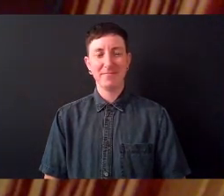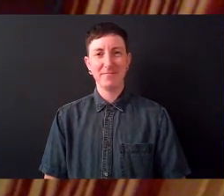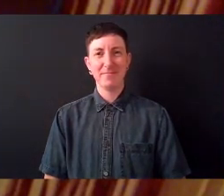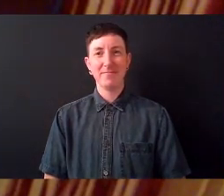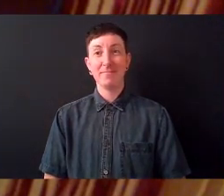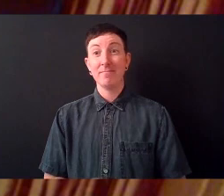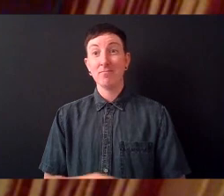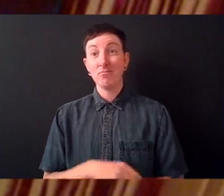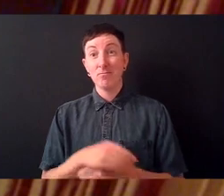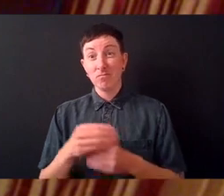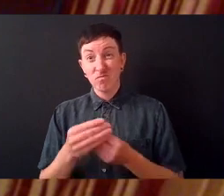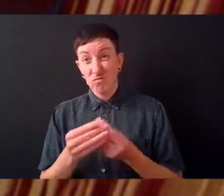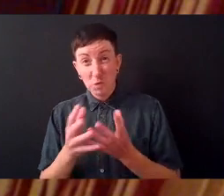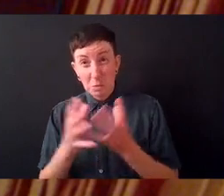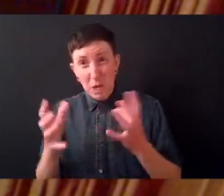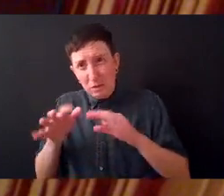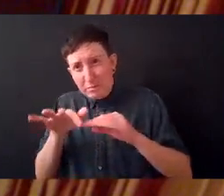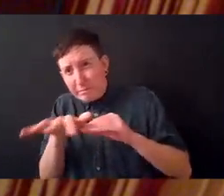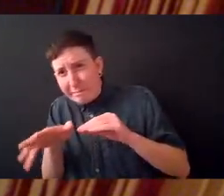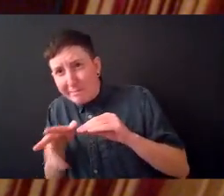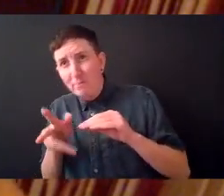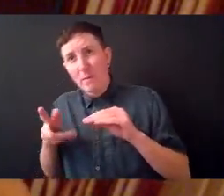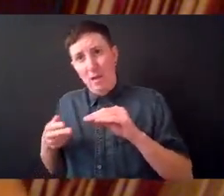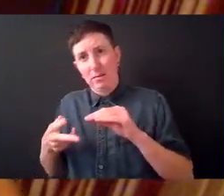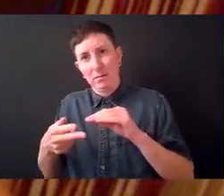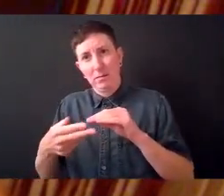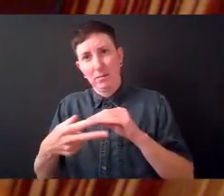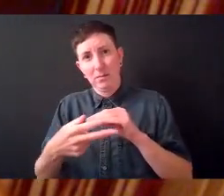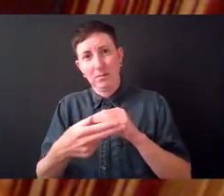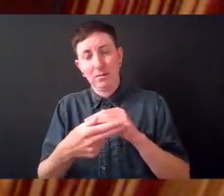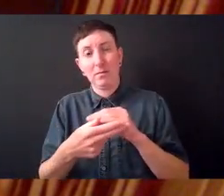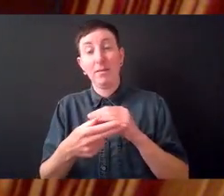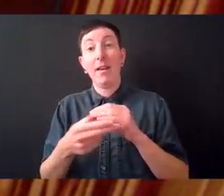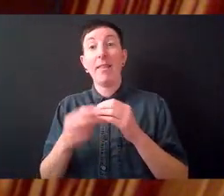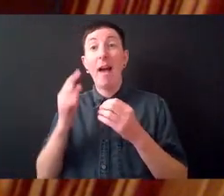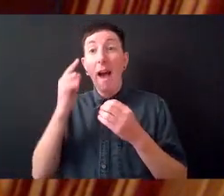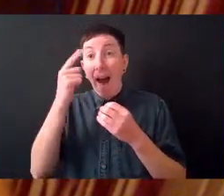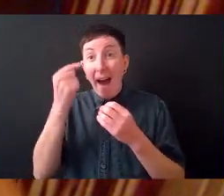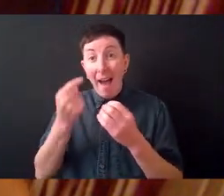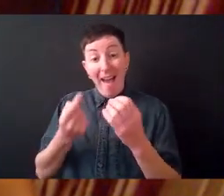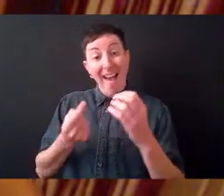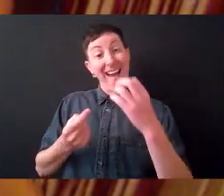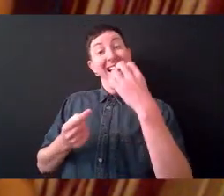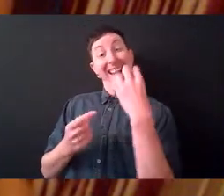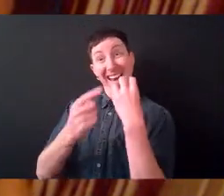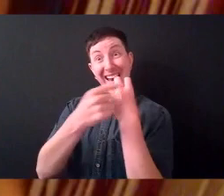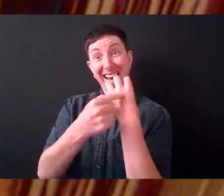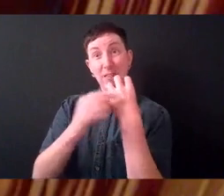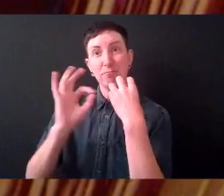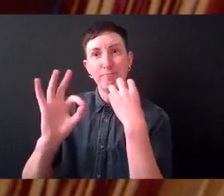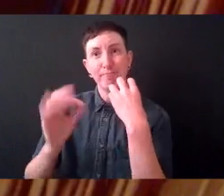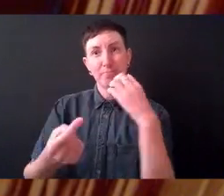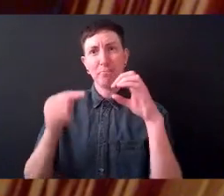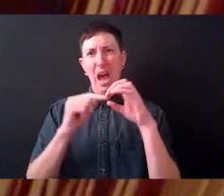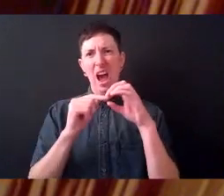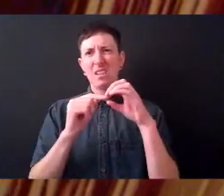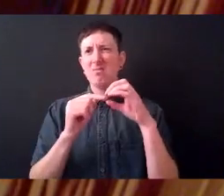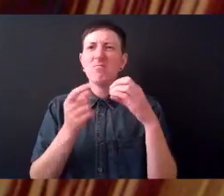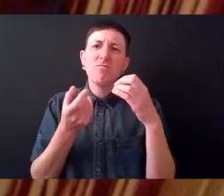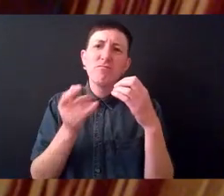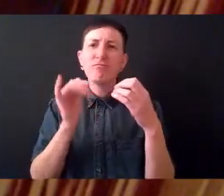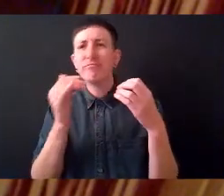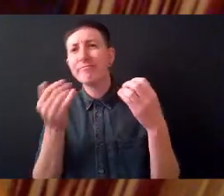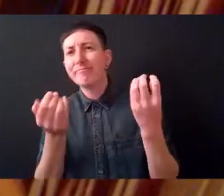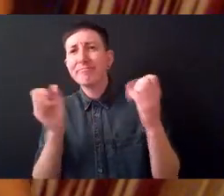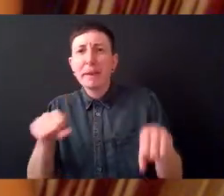Don't be too afraid of the back of the eye looking a little bit messy. We don't worry too much about that. I'm out of glue sticks. Luckily, I got